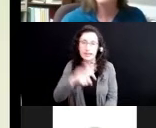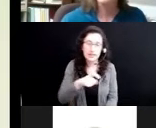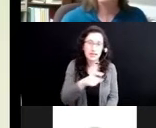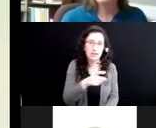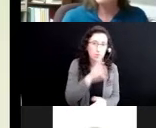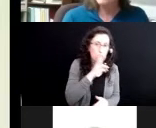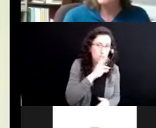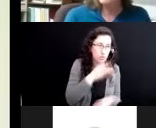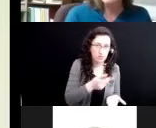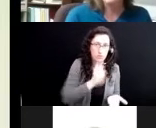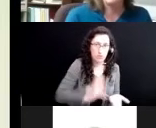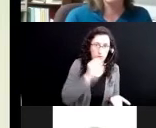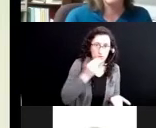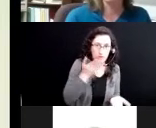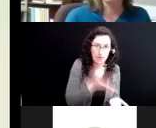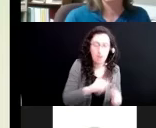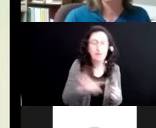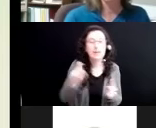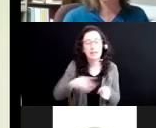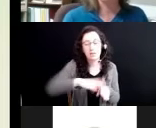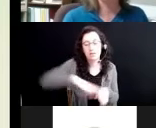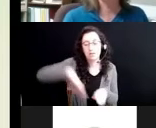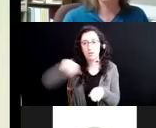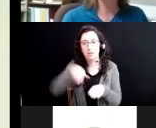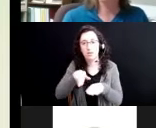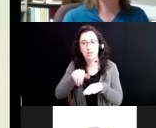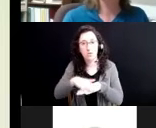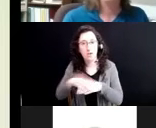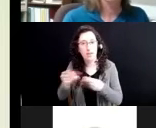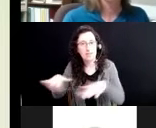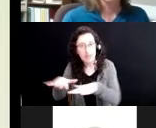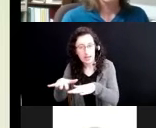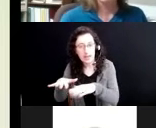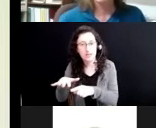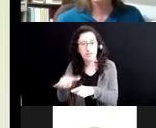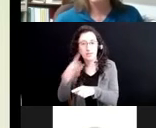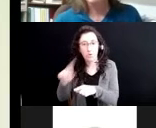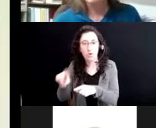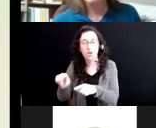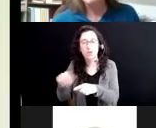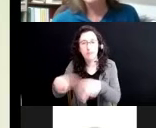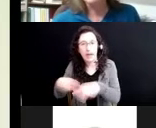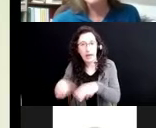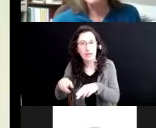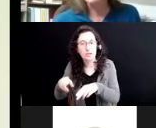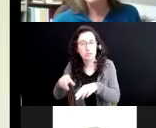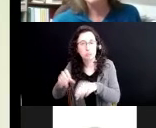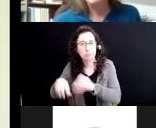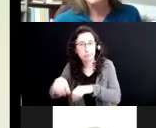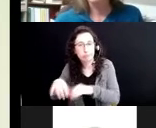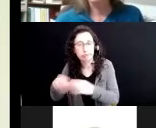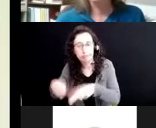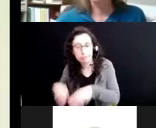food, but they need upland habitats near water for egg laying. And then some